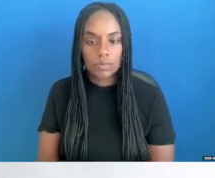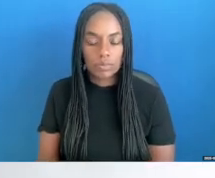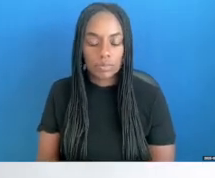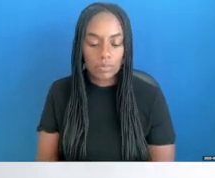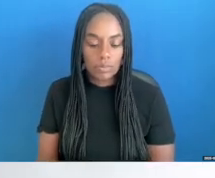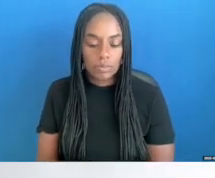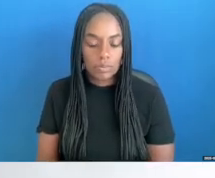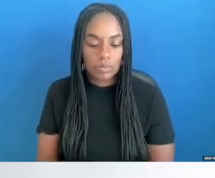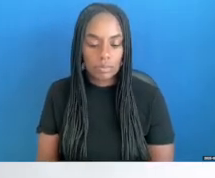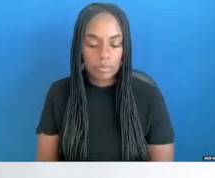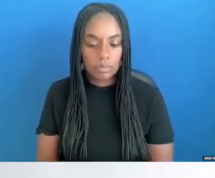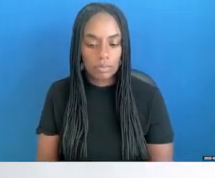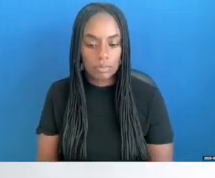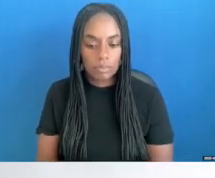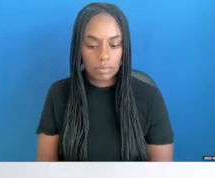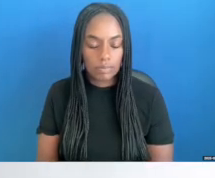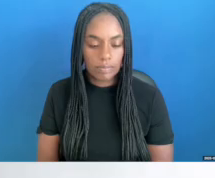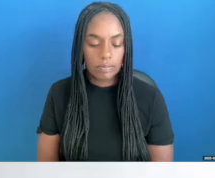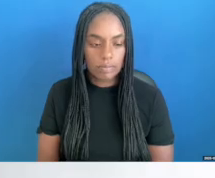the information out to our